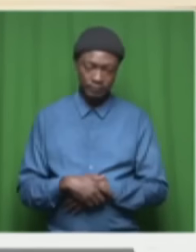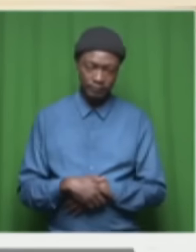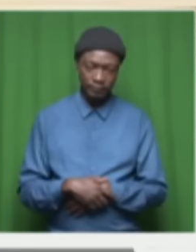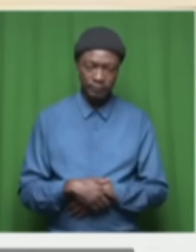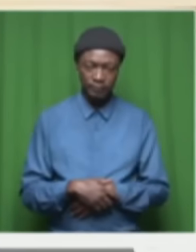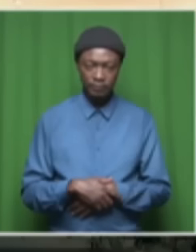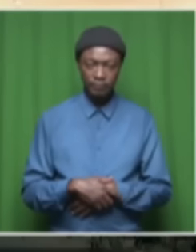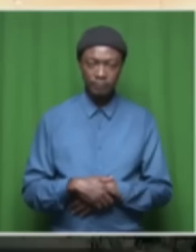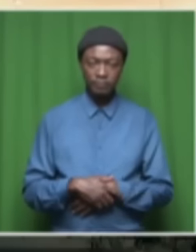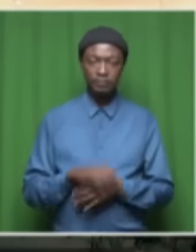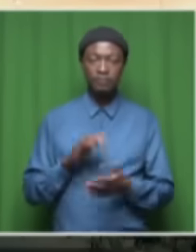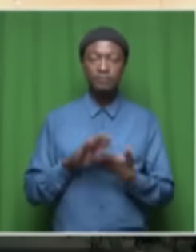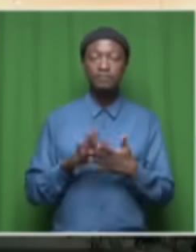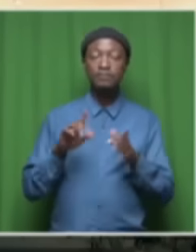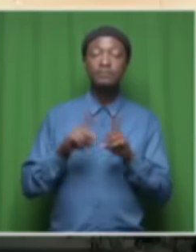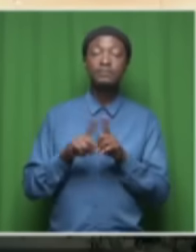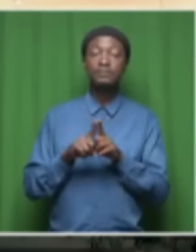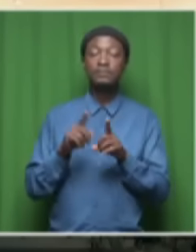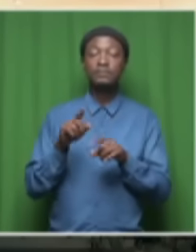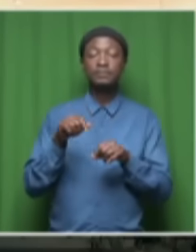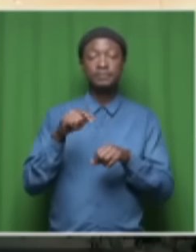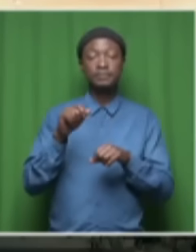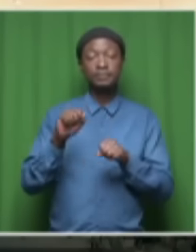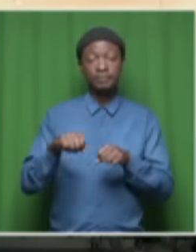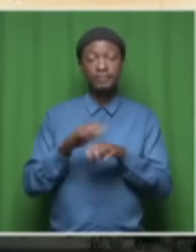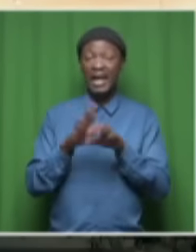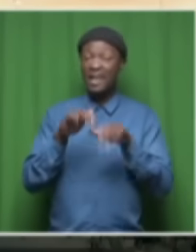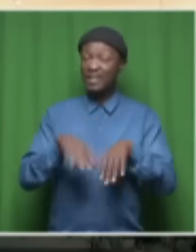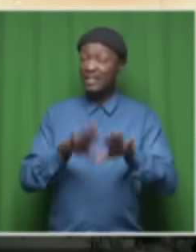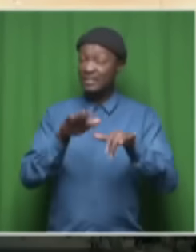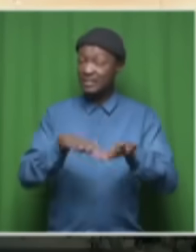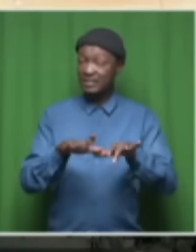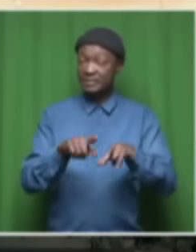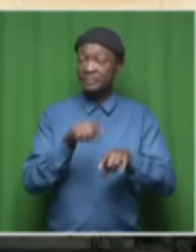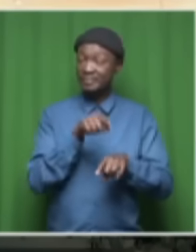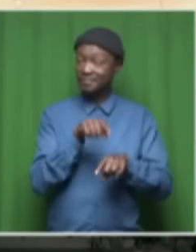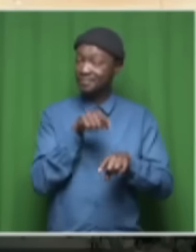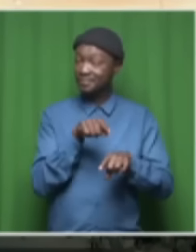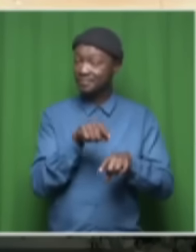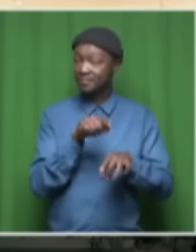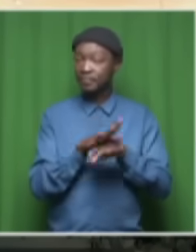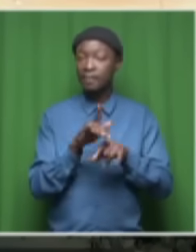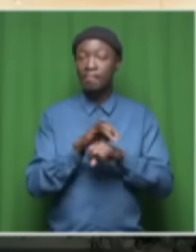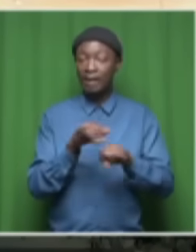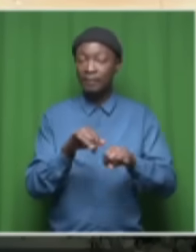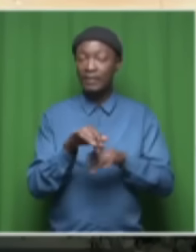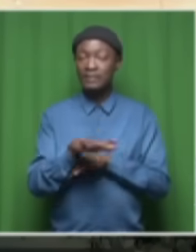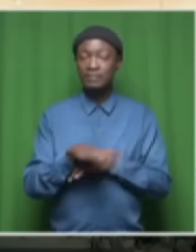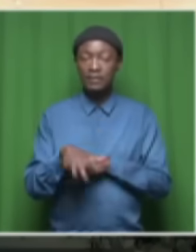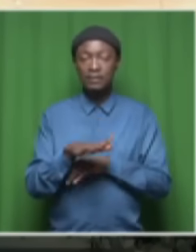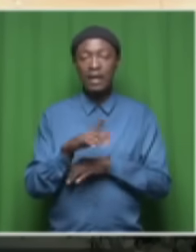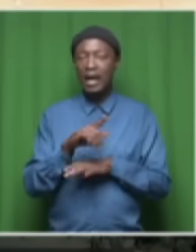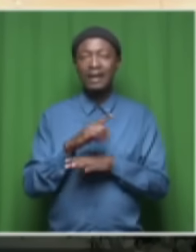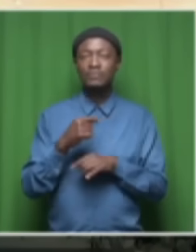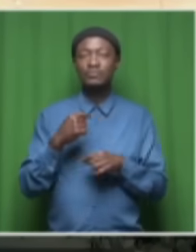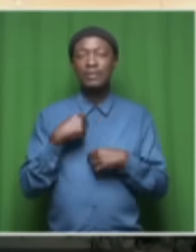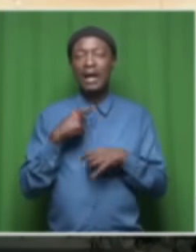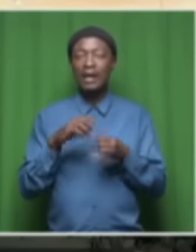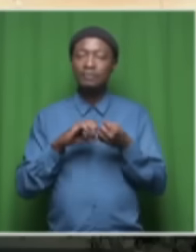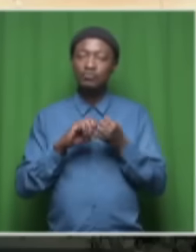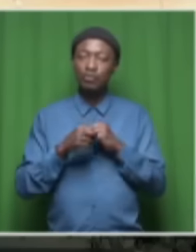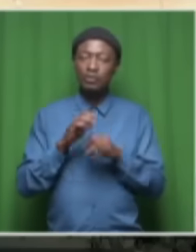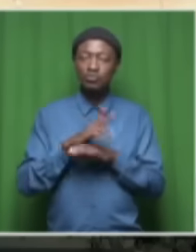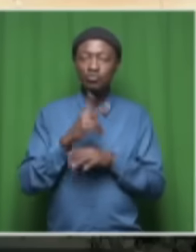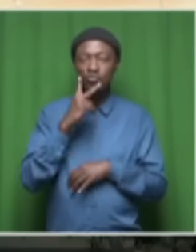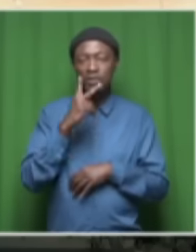yeah. And also, of course, the seas, because this is a very treacherous space at the moment. I mean, I'm trying to